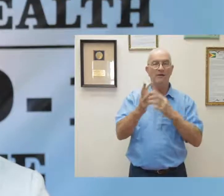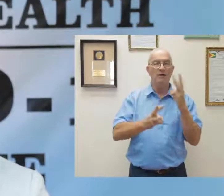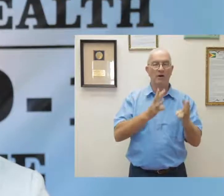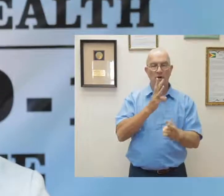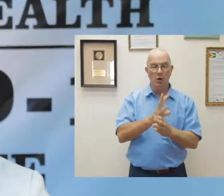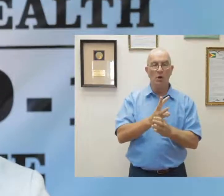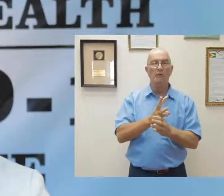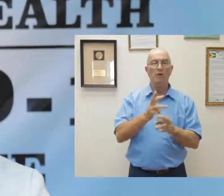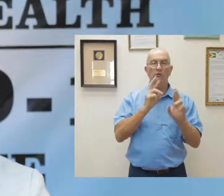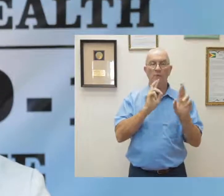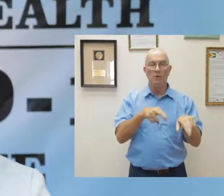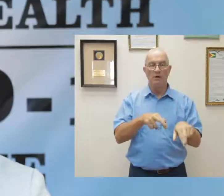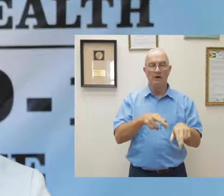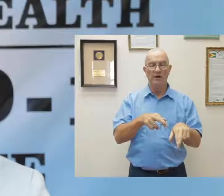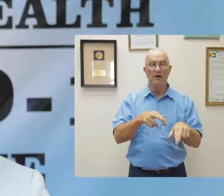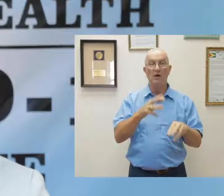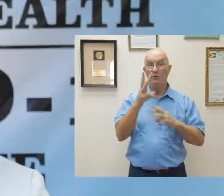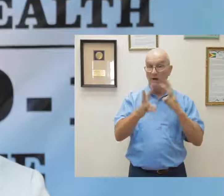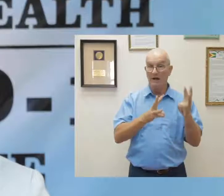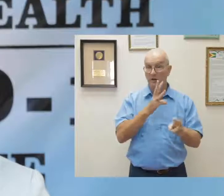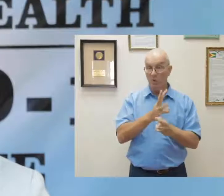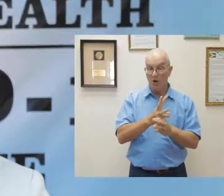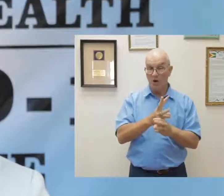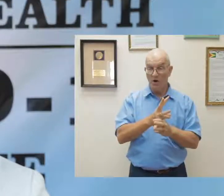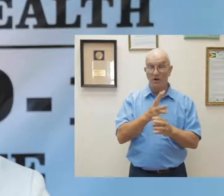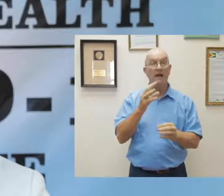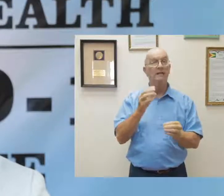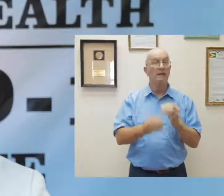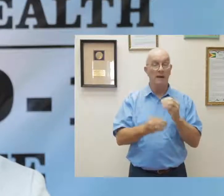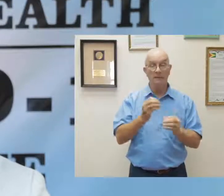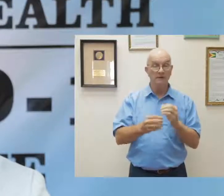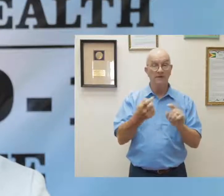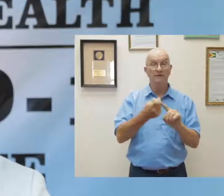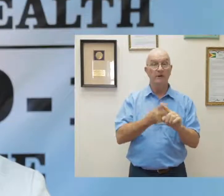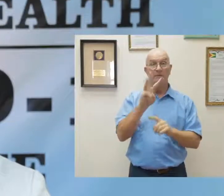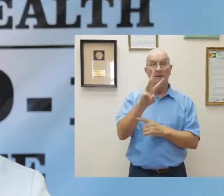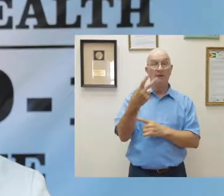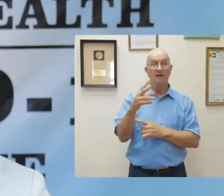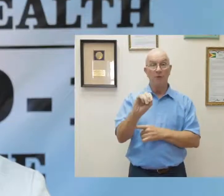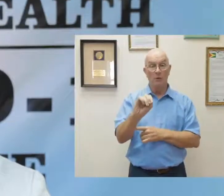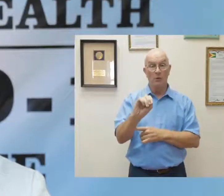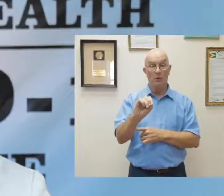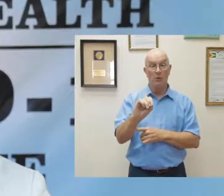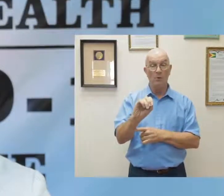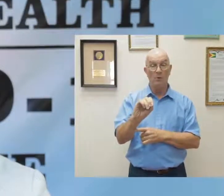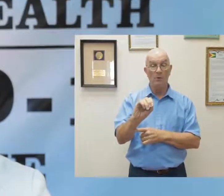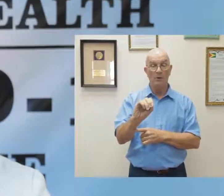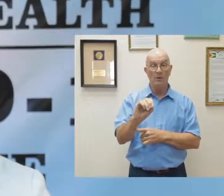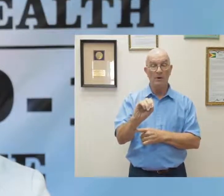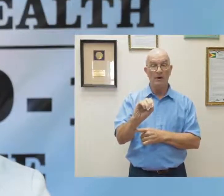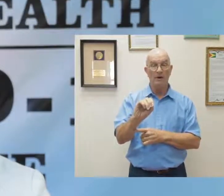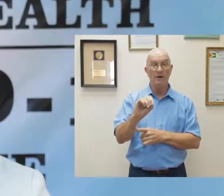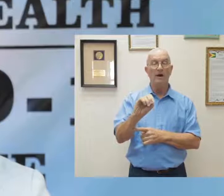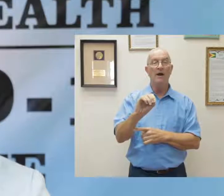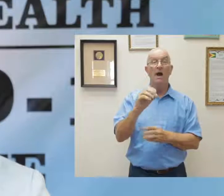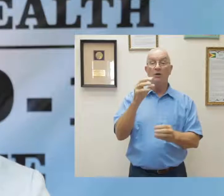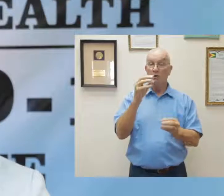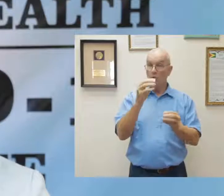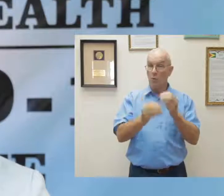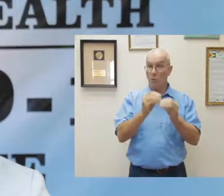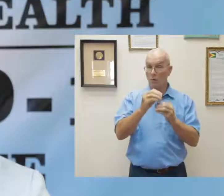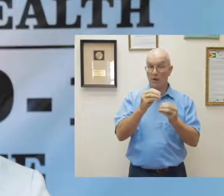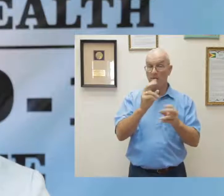report. Globally, the statistics according to WHO are as follows. The total number